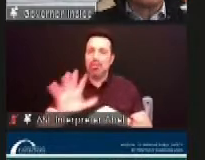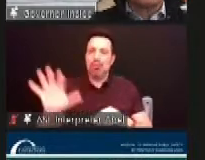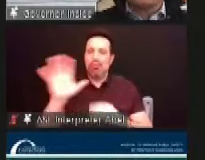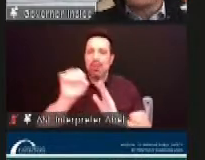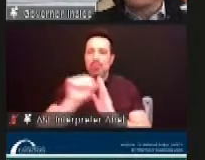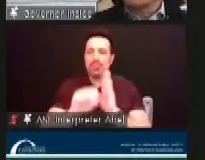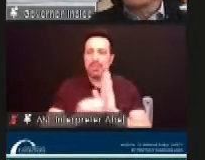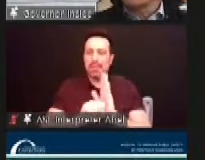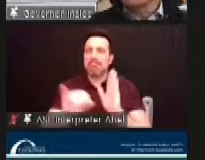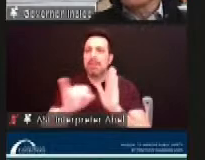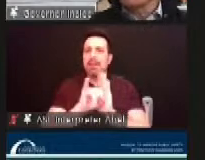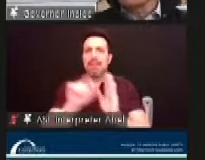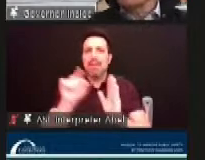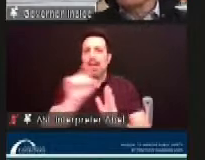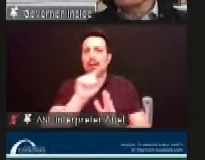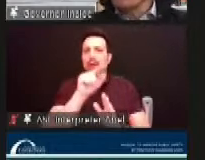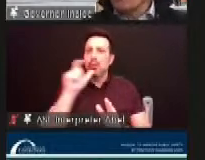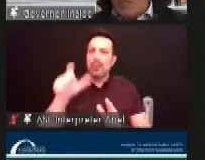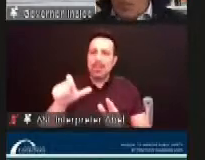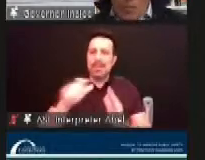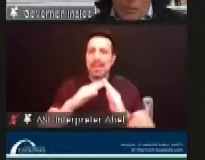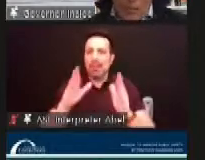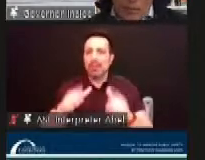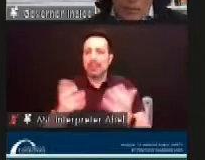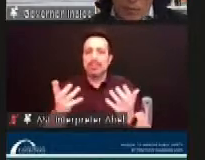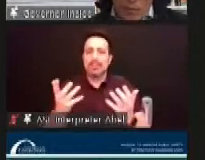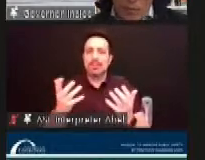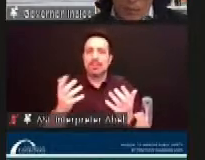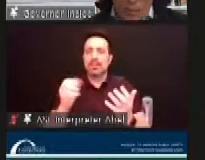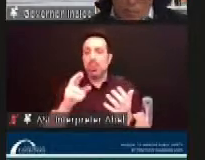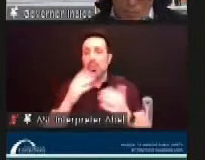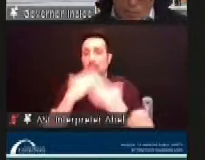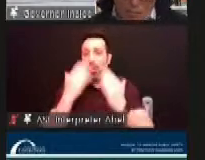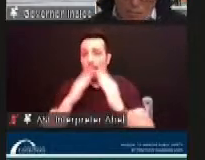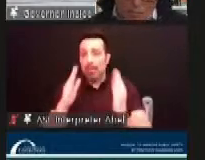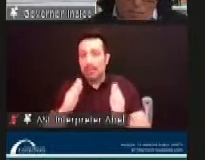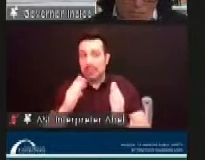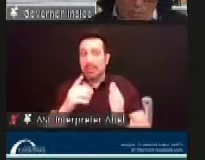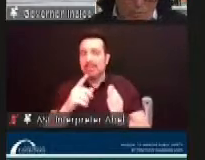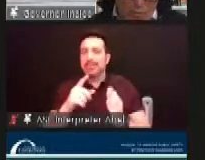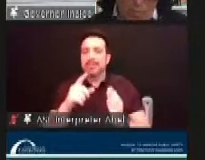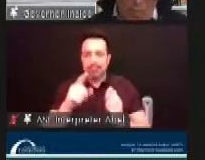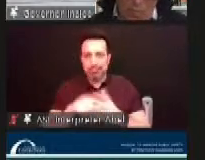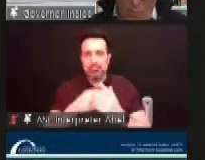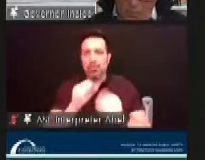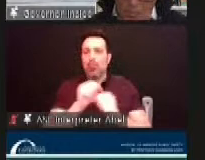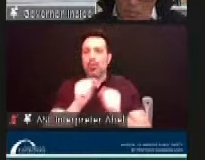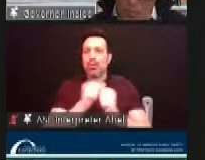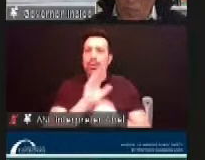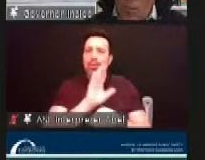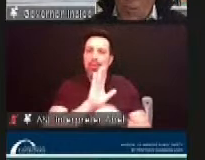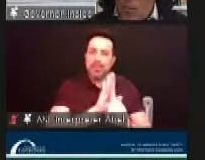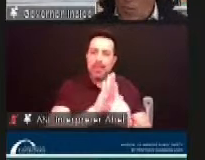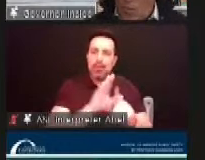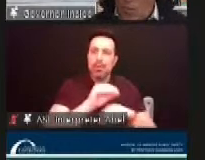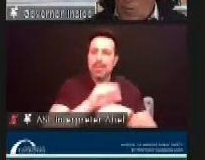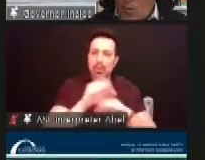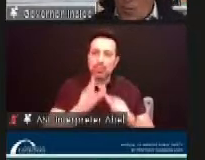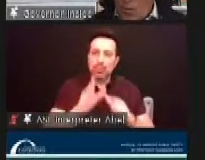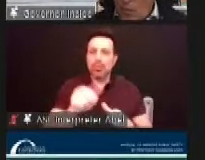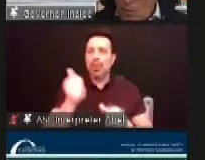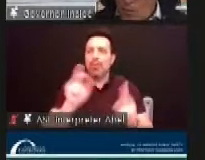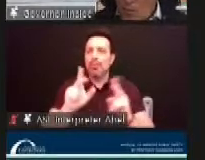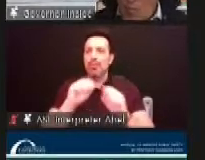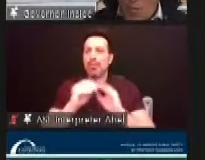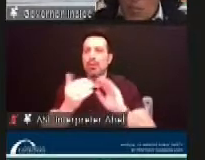identify those that might be in need of housing, who otherwise would probably be homeless. And then we start working with their counselors and other people in the community to try